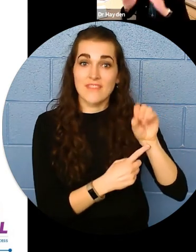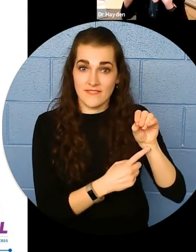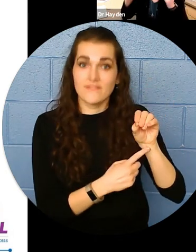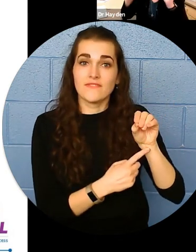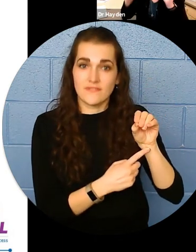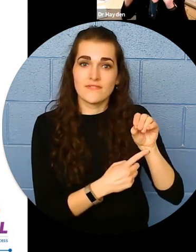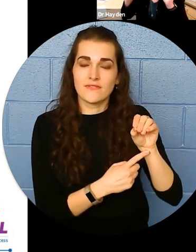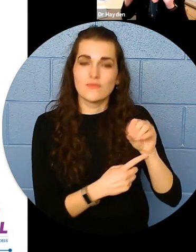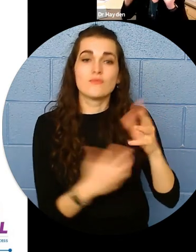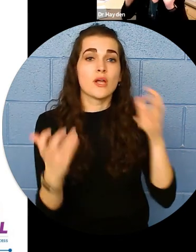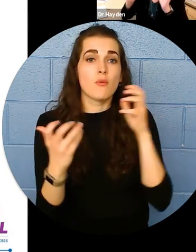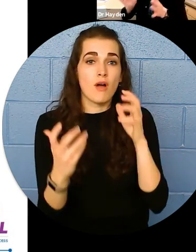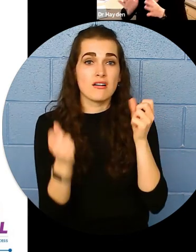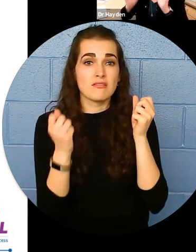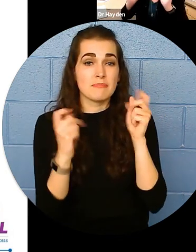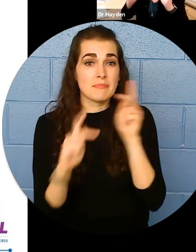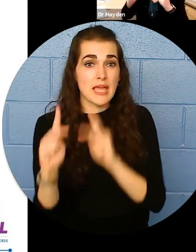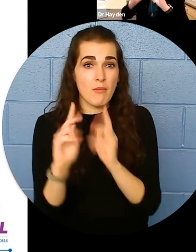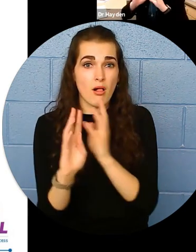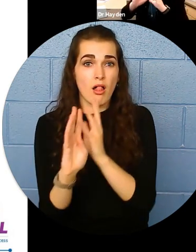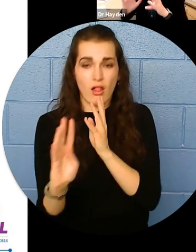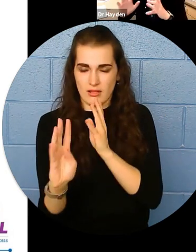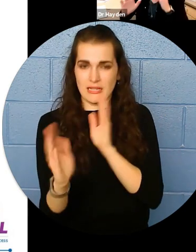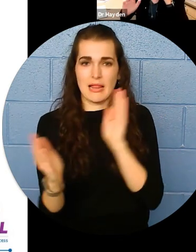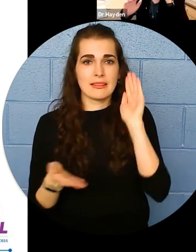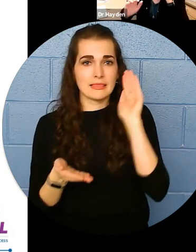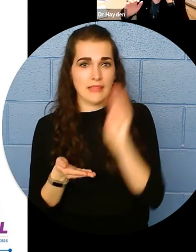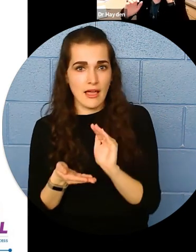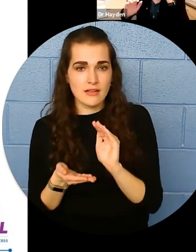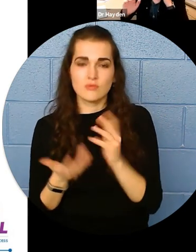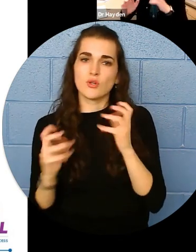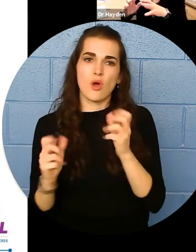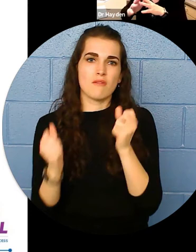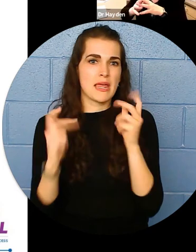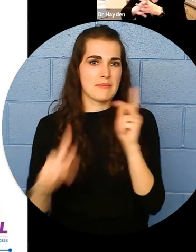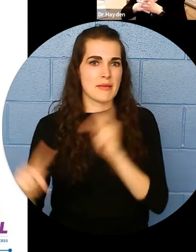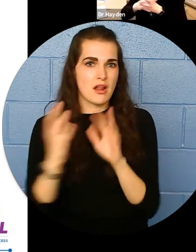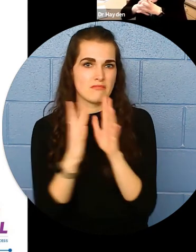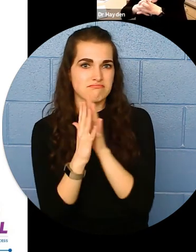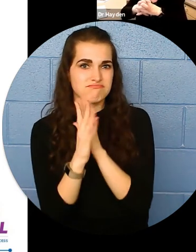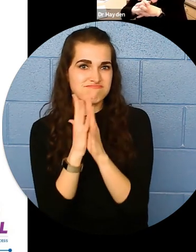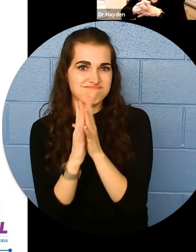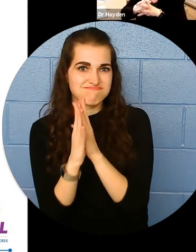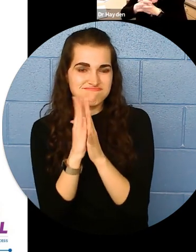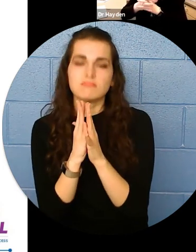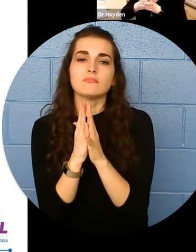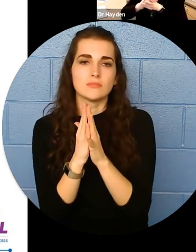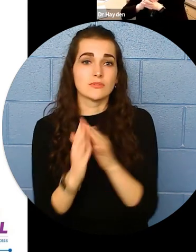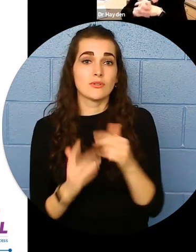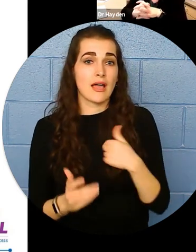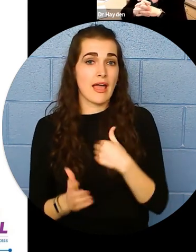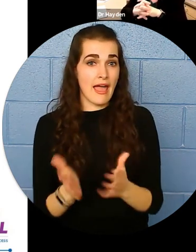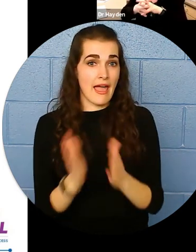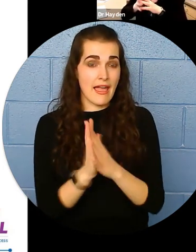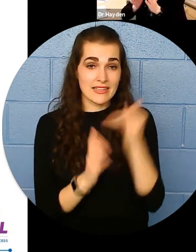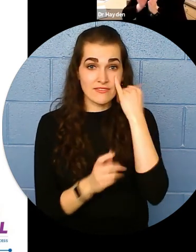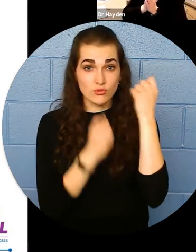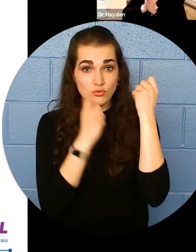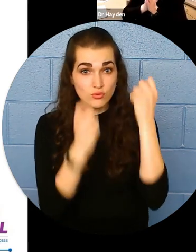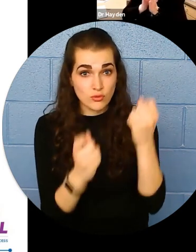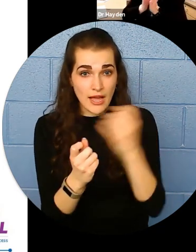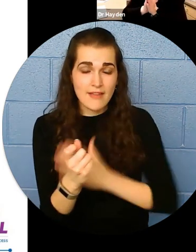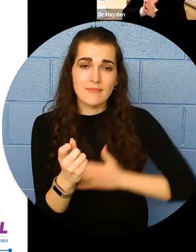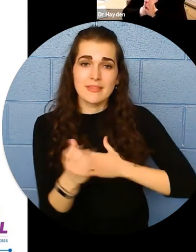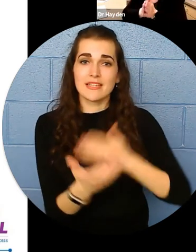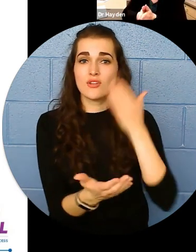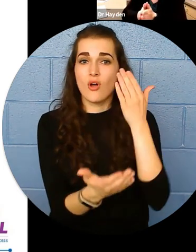to keep the line small. We're trying not to, group anybody together. So again, I am going to ask for your patience. Please